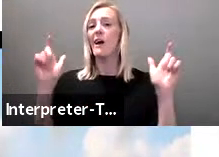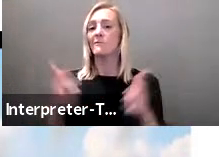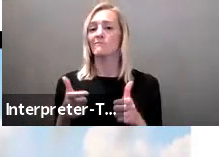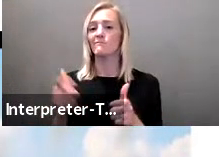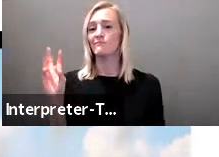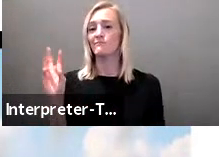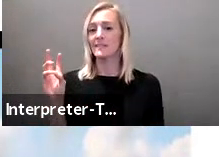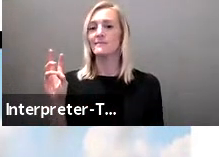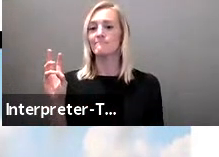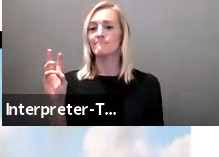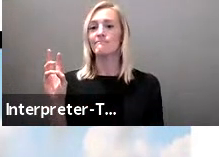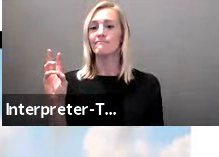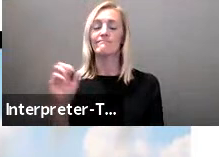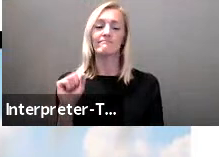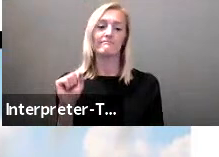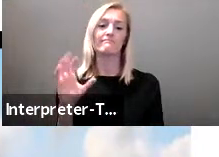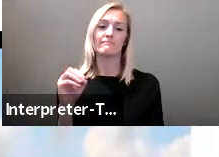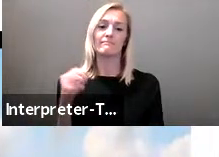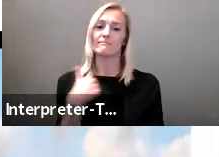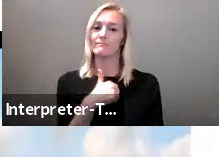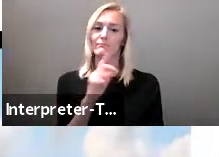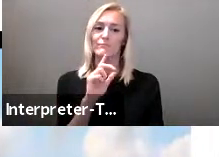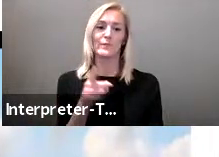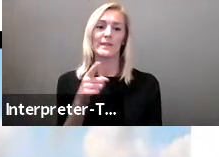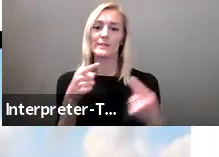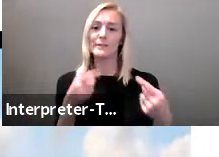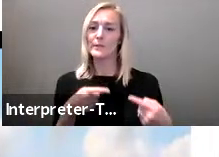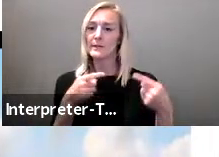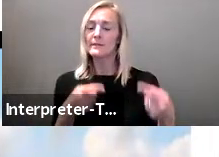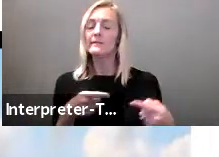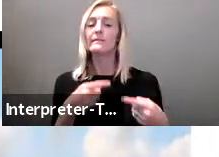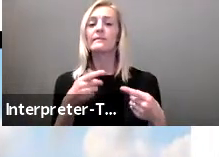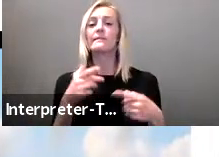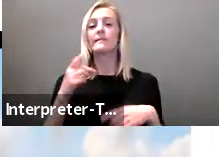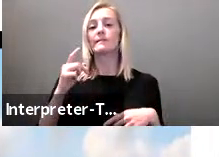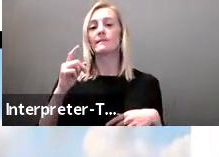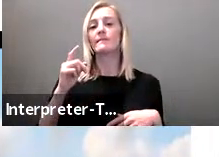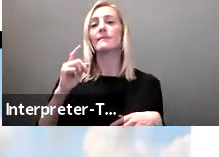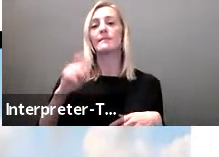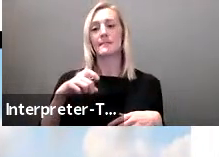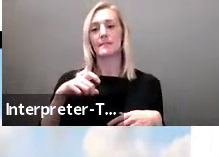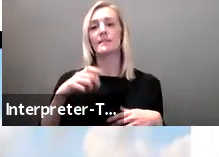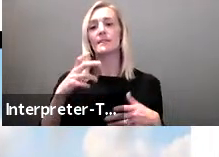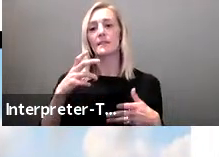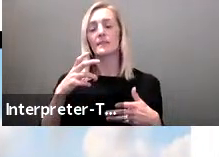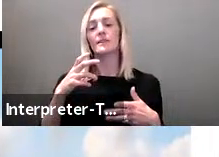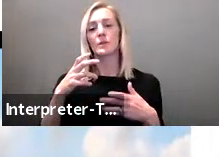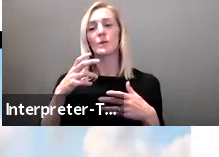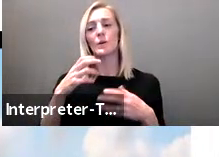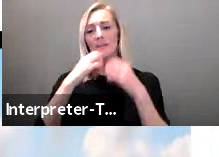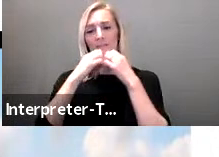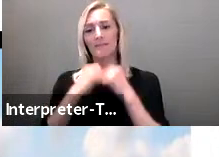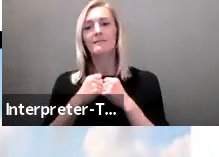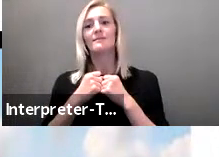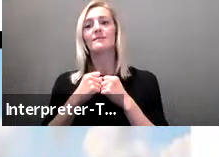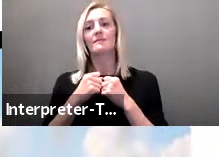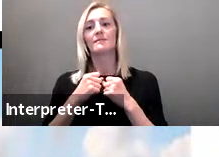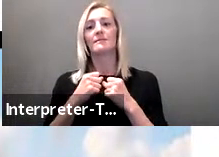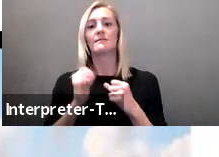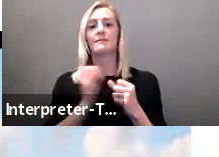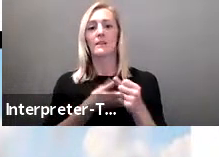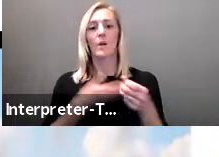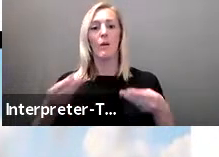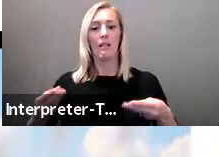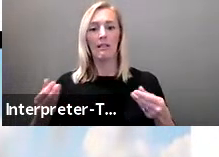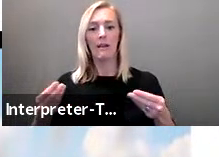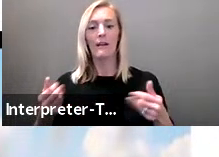6. So we are really struggling. We are really doing some things to hold on to land loss and